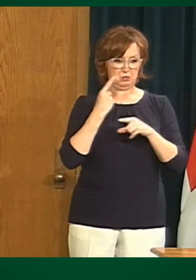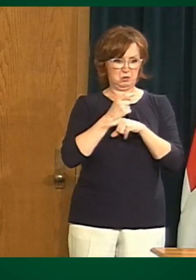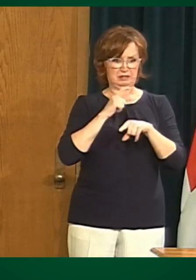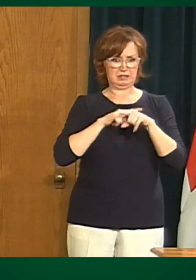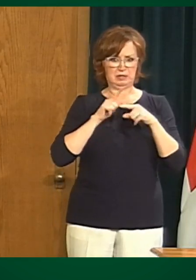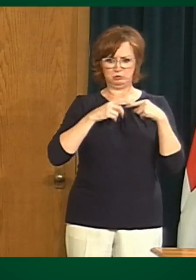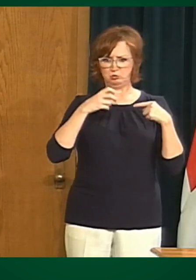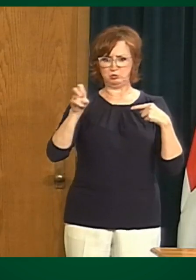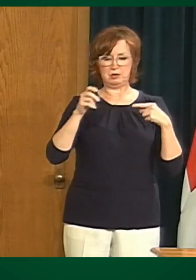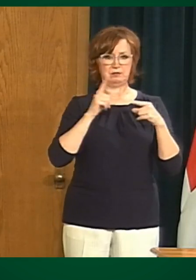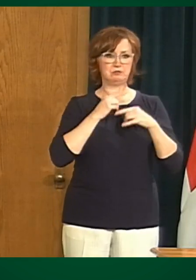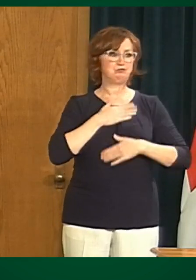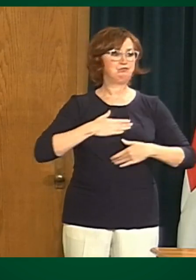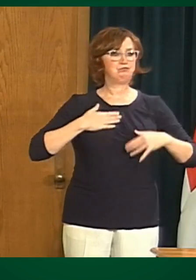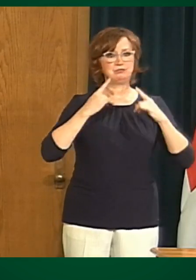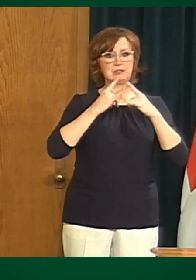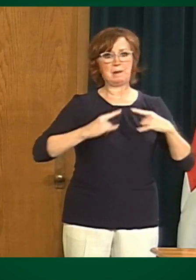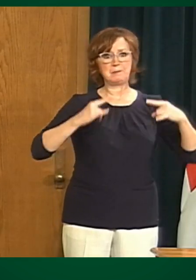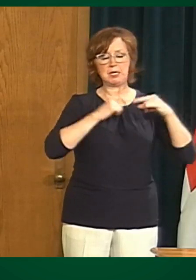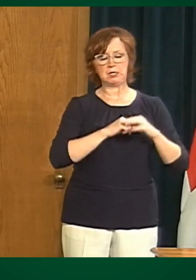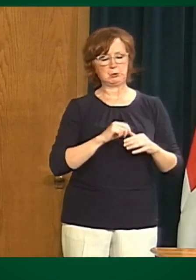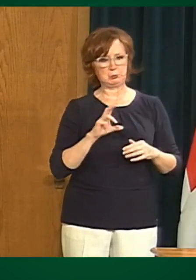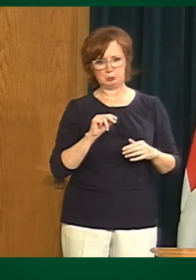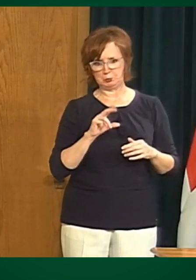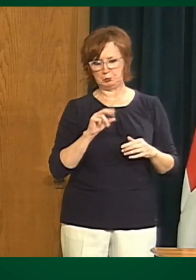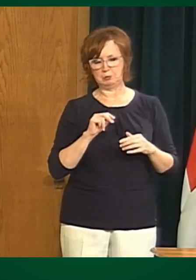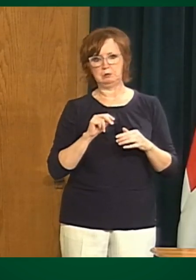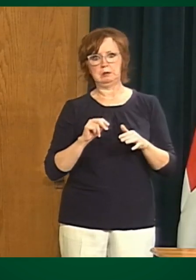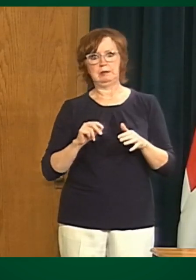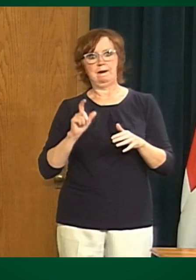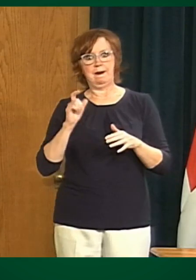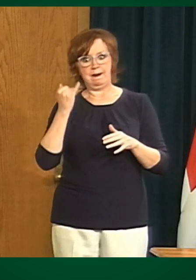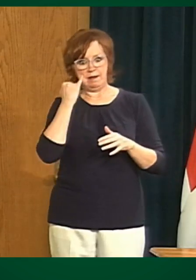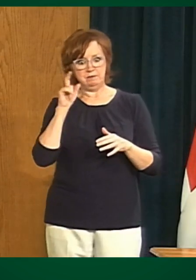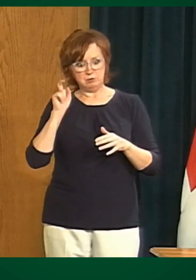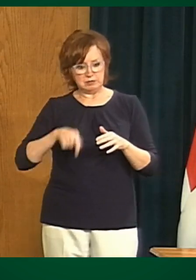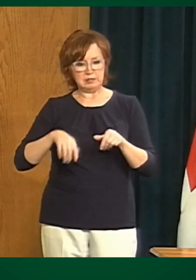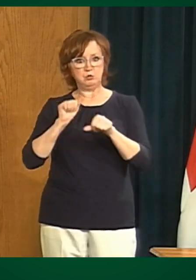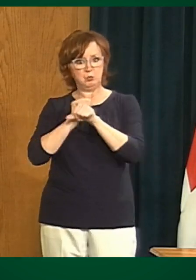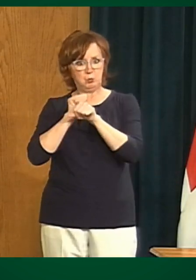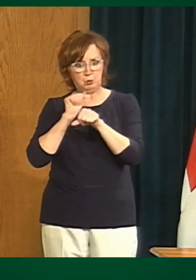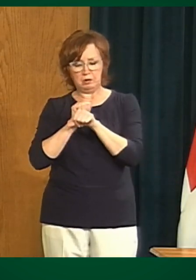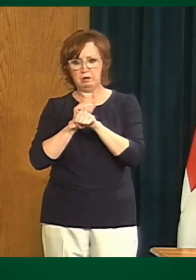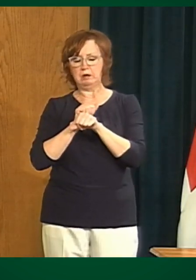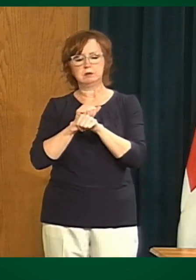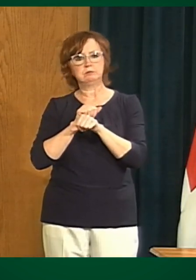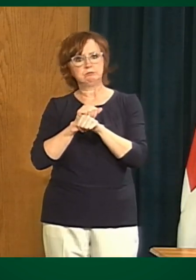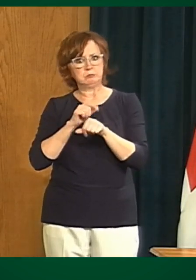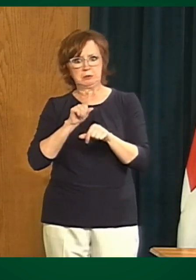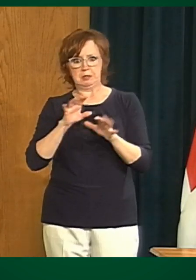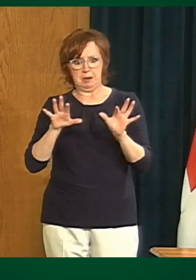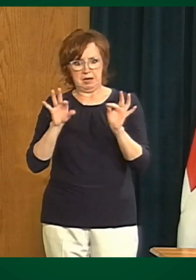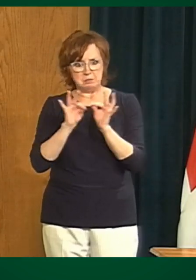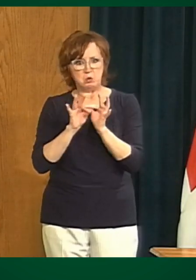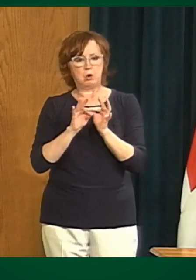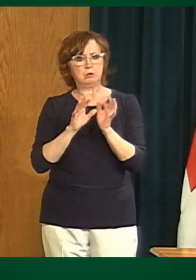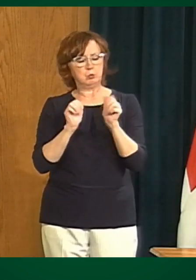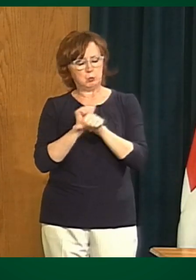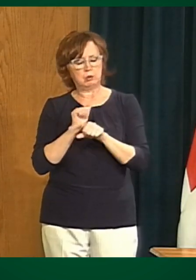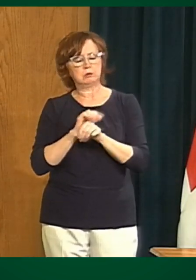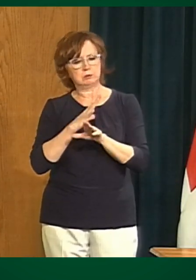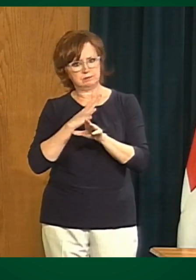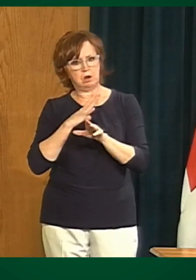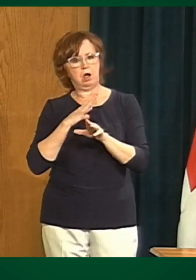for absolutely essential need. Dr. Shahab has a recommendation against traveling